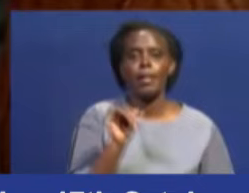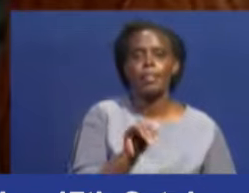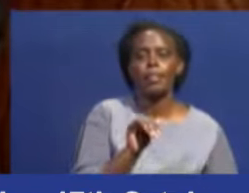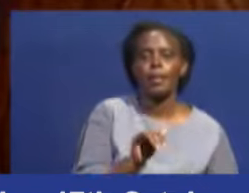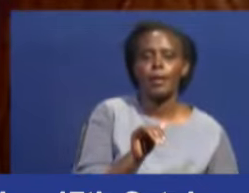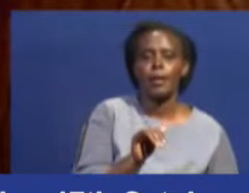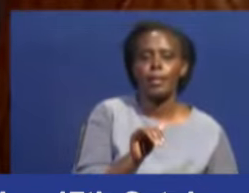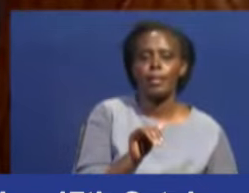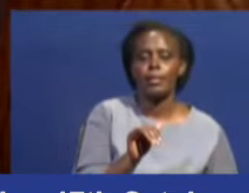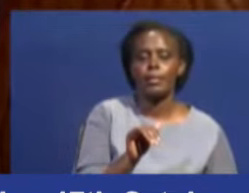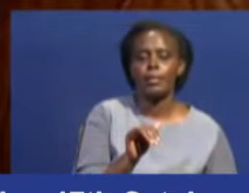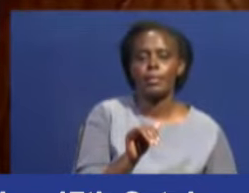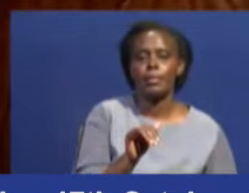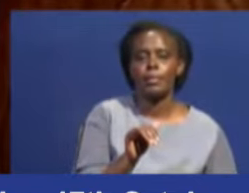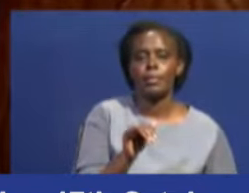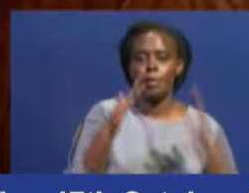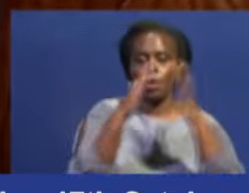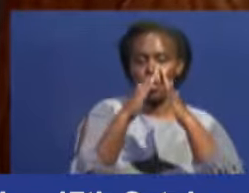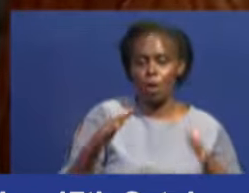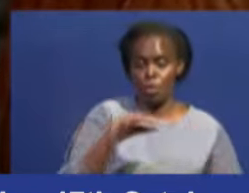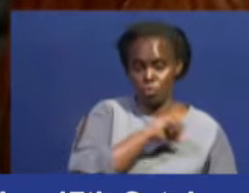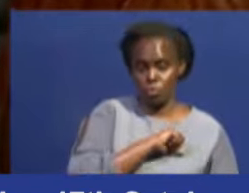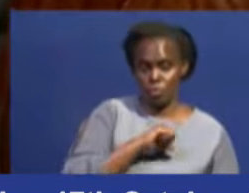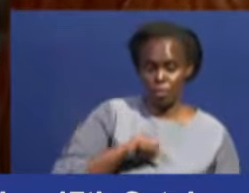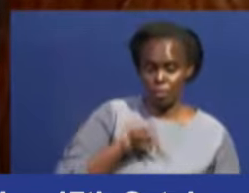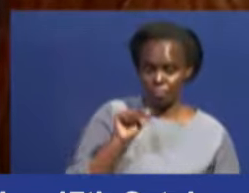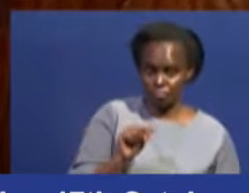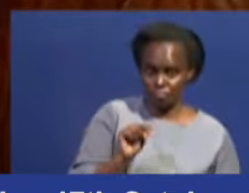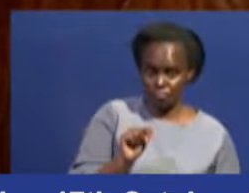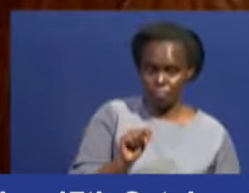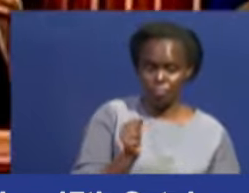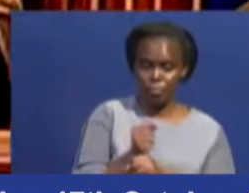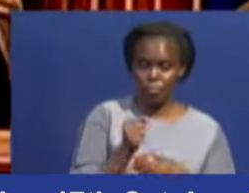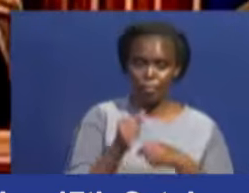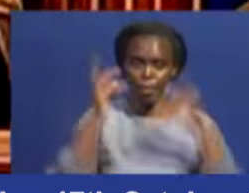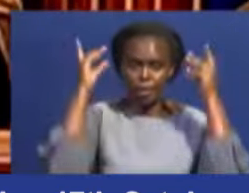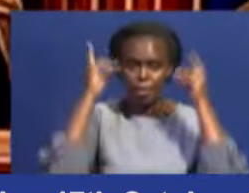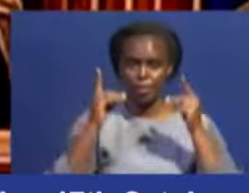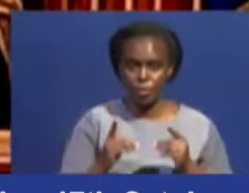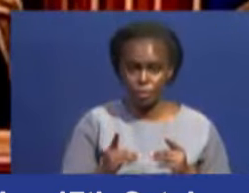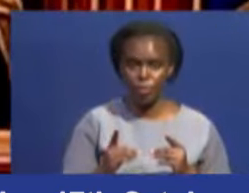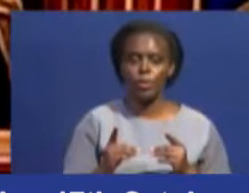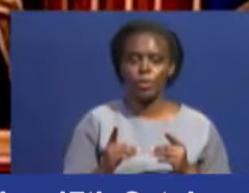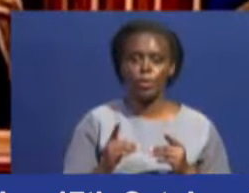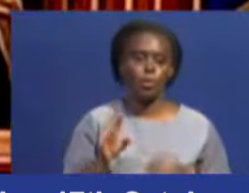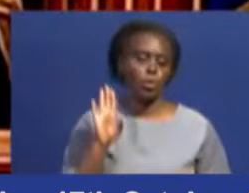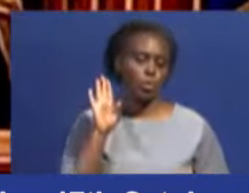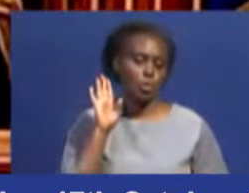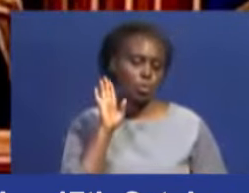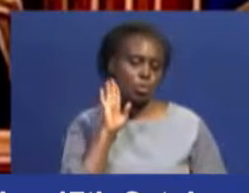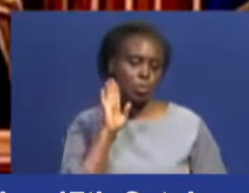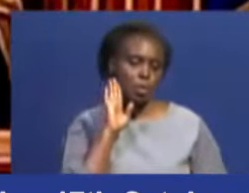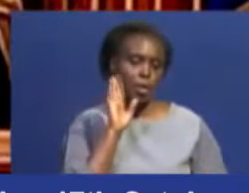that this Honorable Senate made a decision to hear